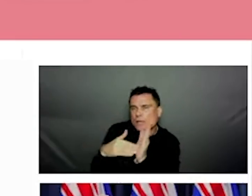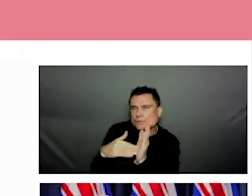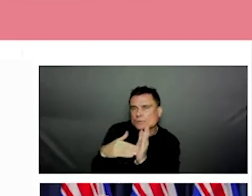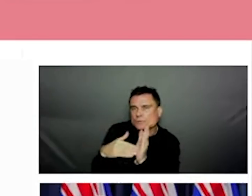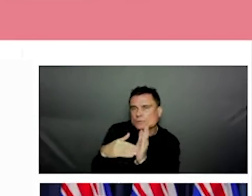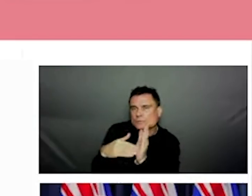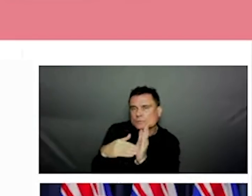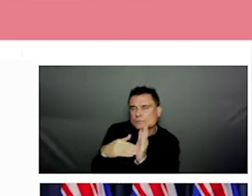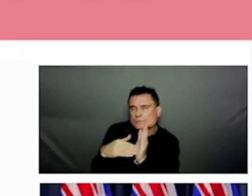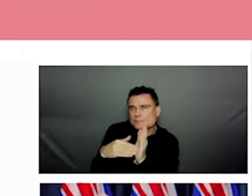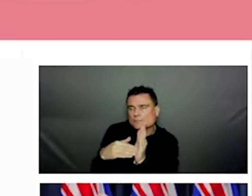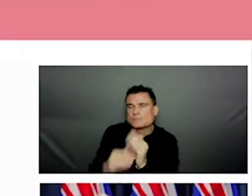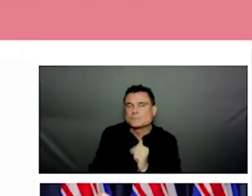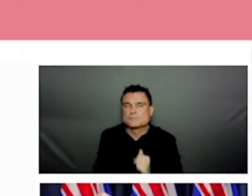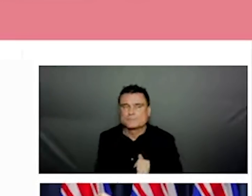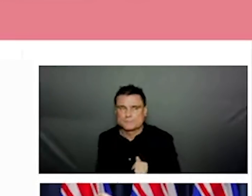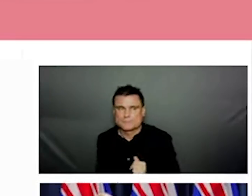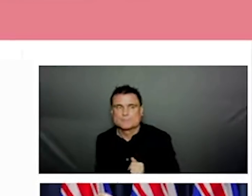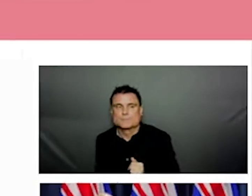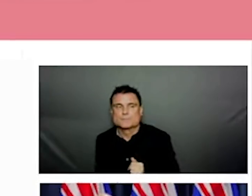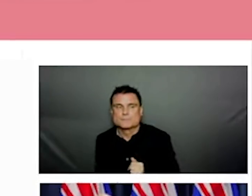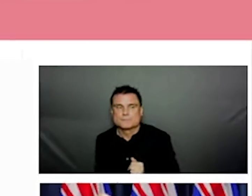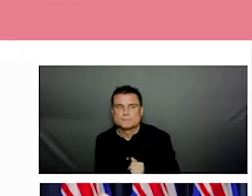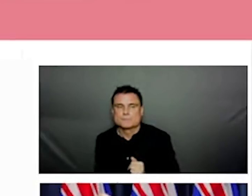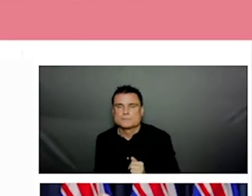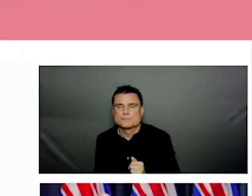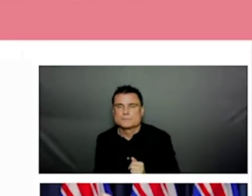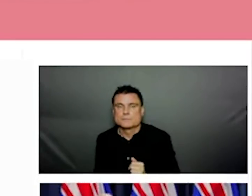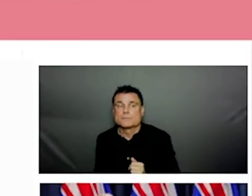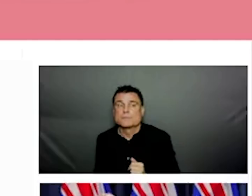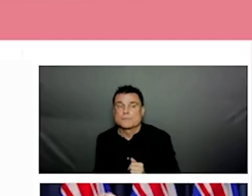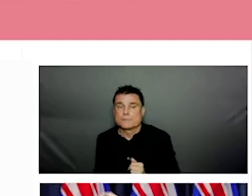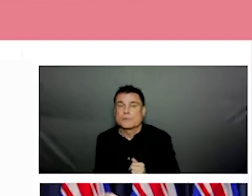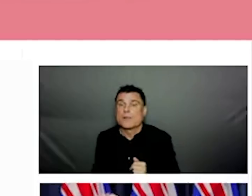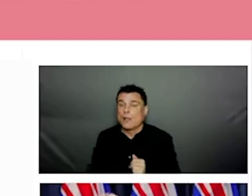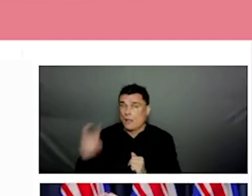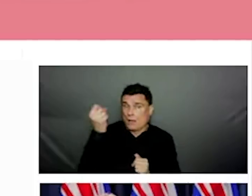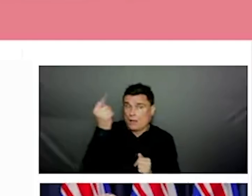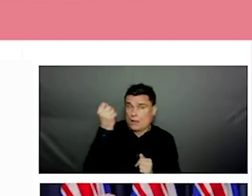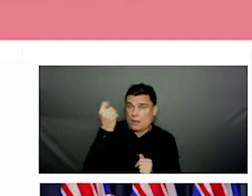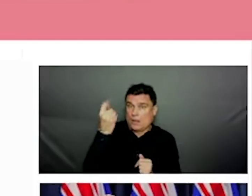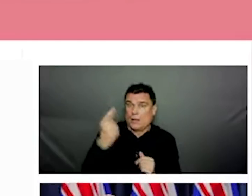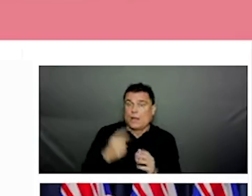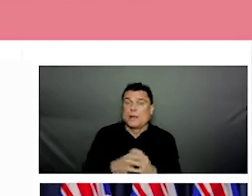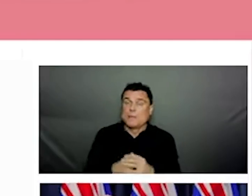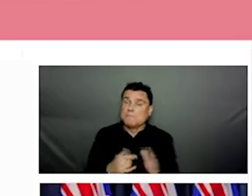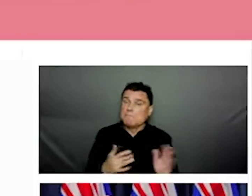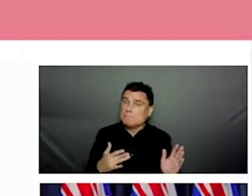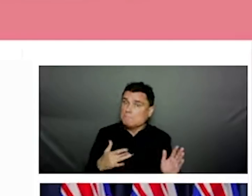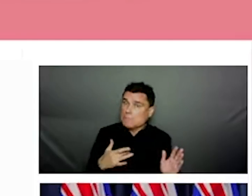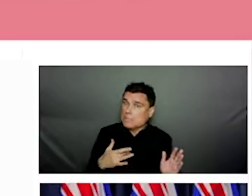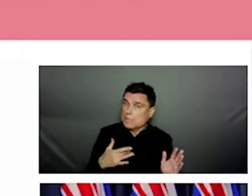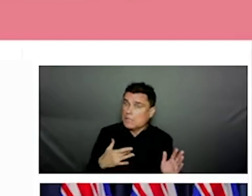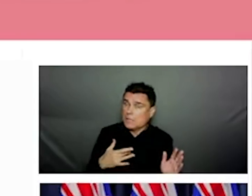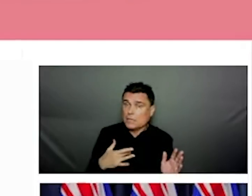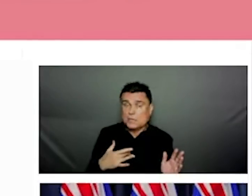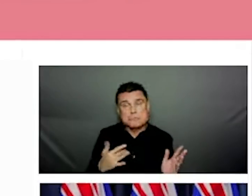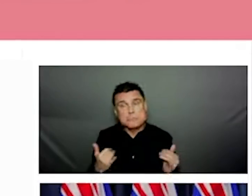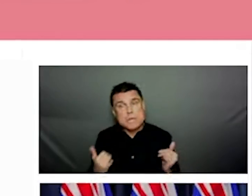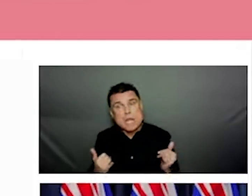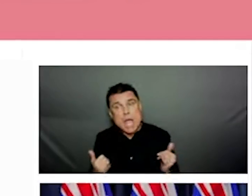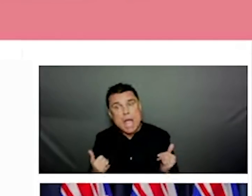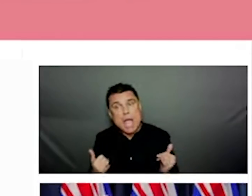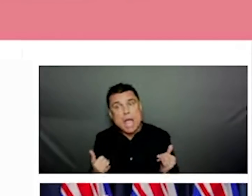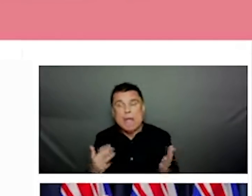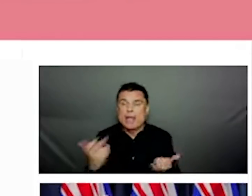So we, as I mentioned, we're still working. Now we're about 3 weeks ahead of time. We were in a just-in-time loop,